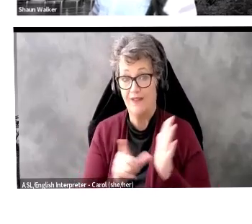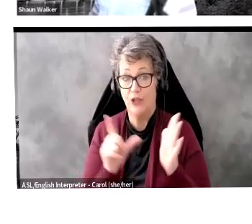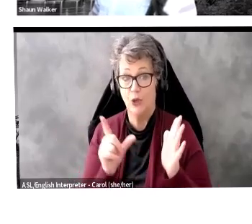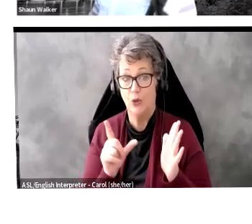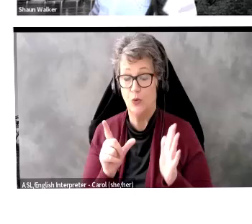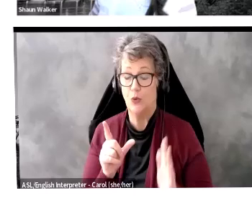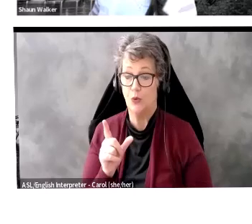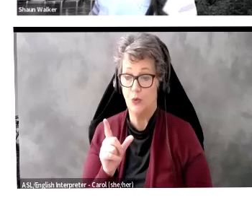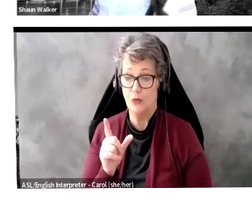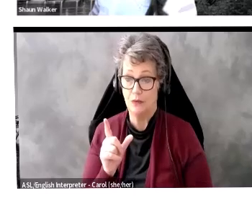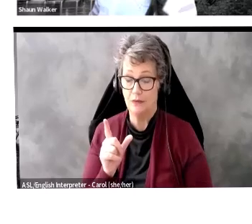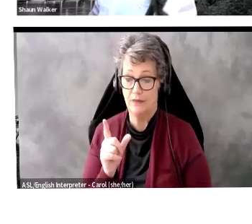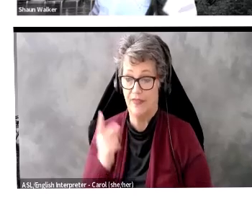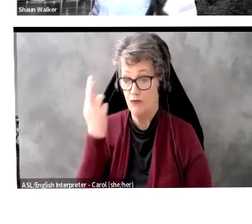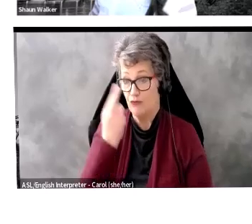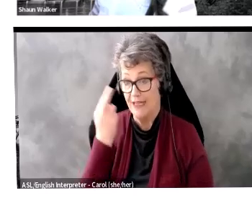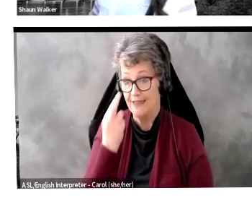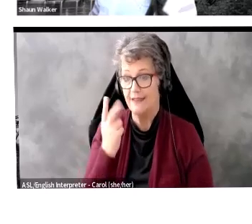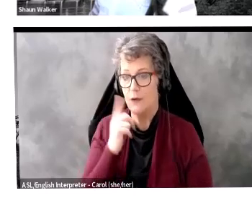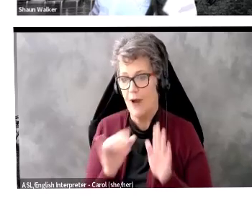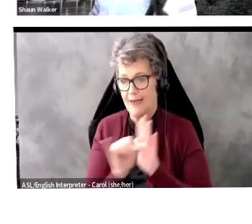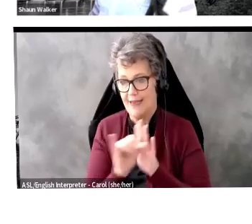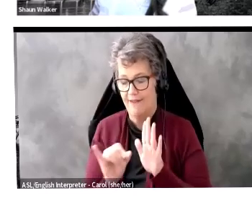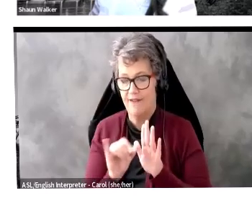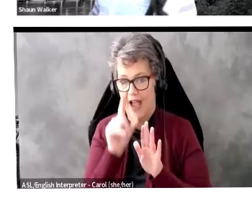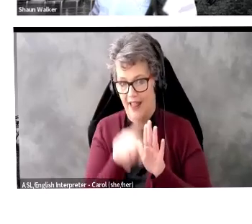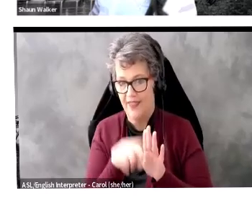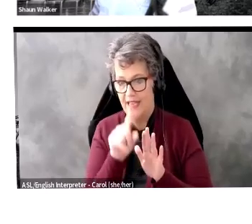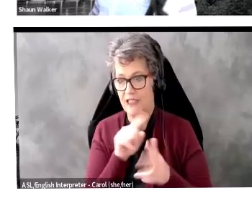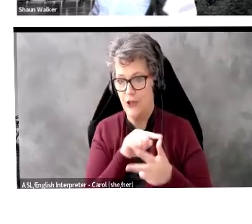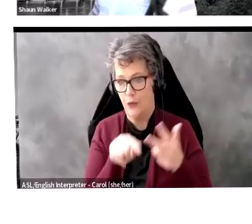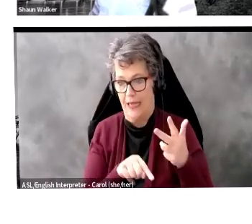purpose in identifying these